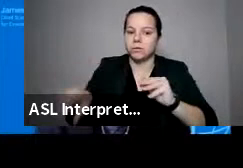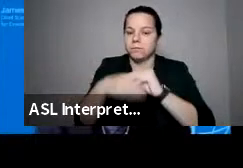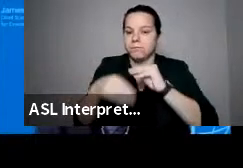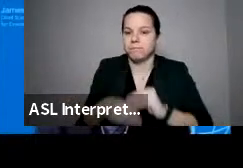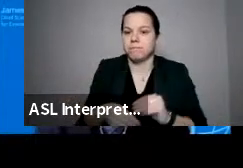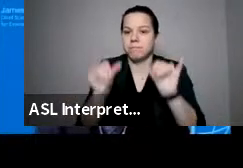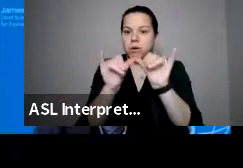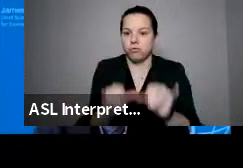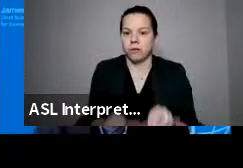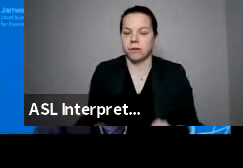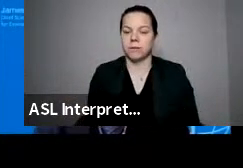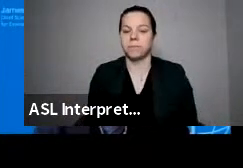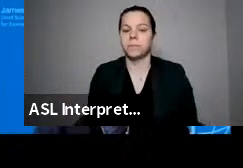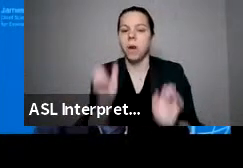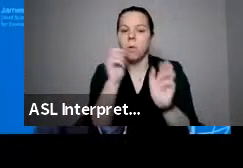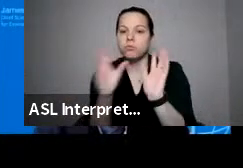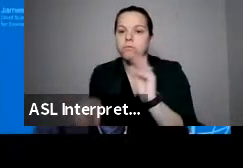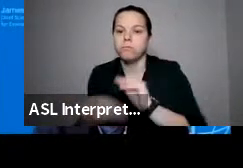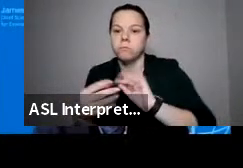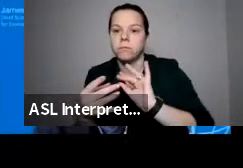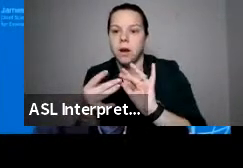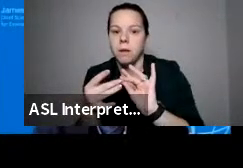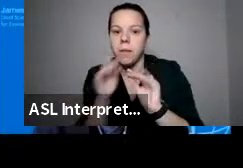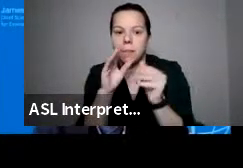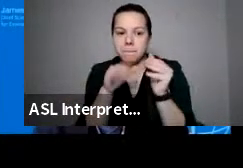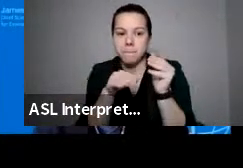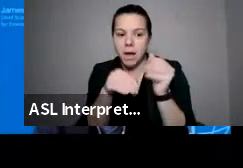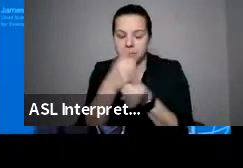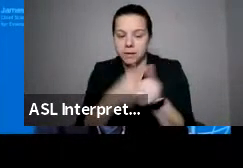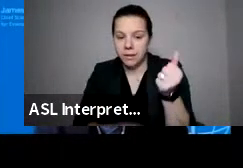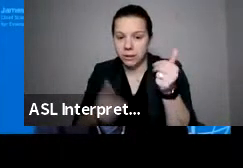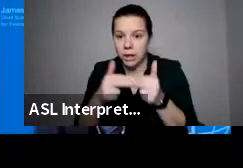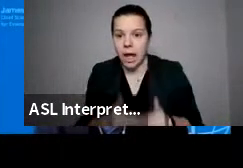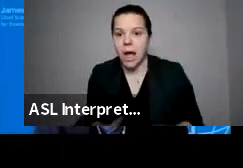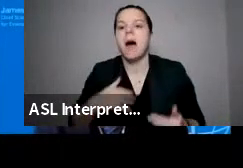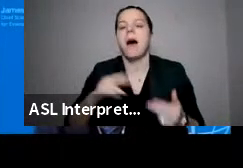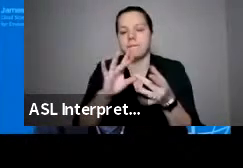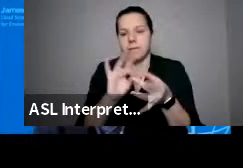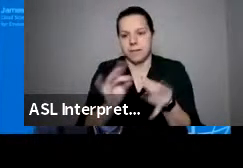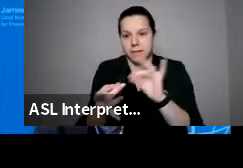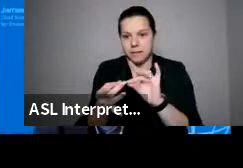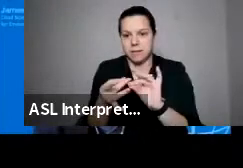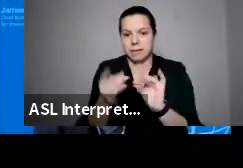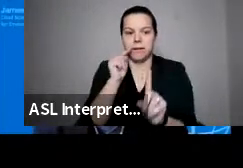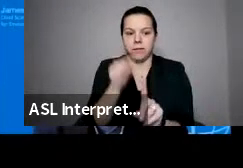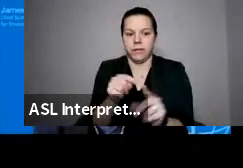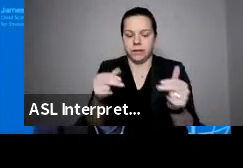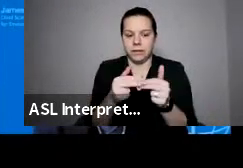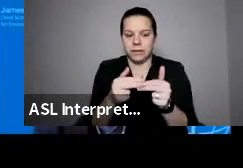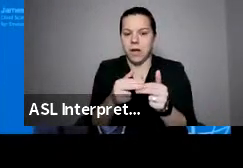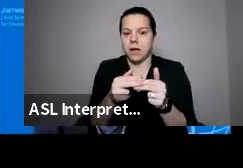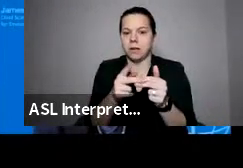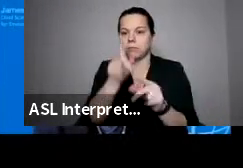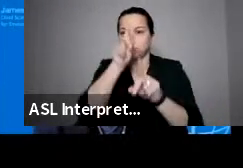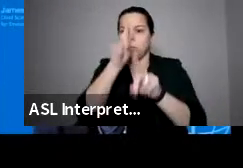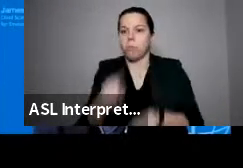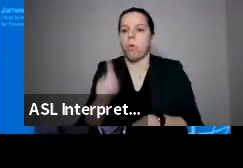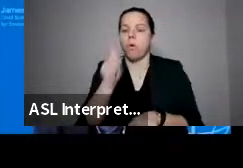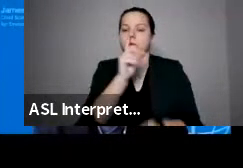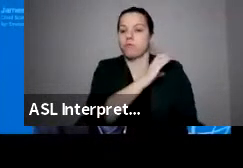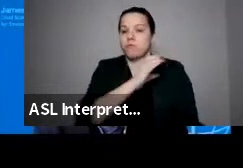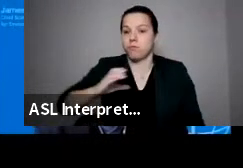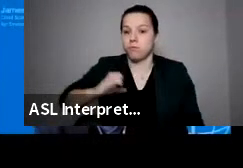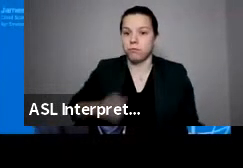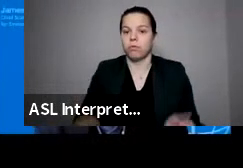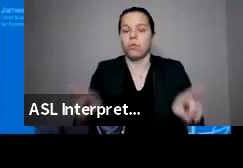And I would note here that on the bottom of each of these slides, there are links. And in this one, a report to Congress, as well as two